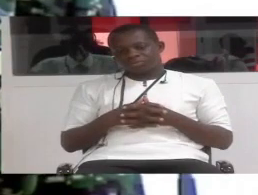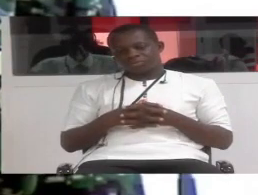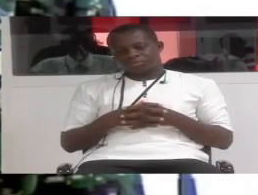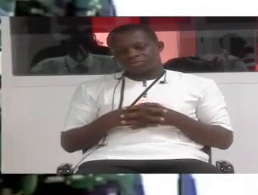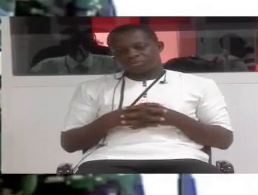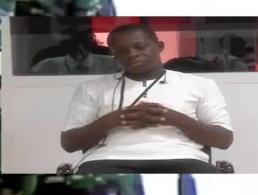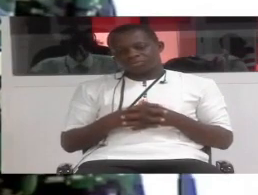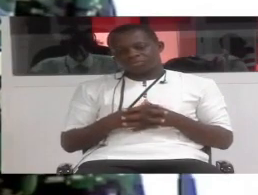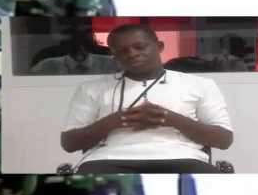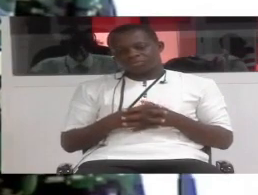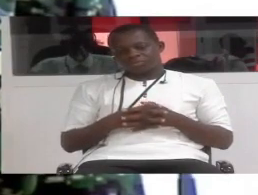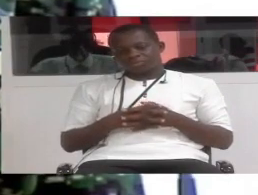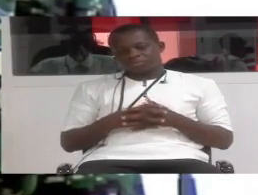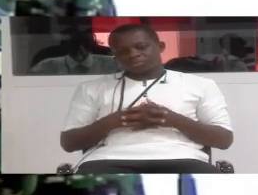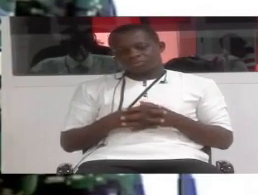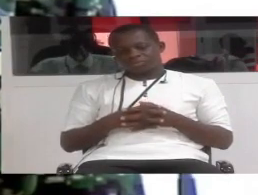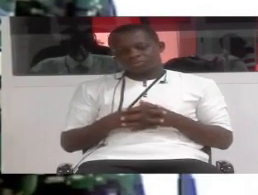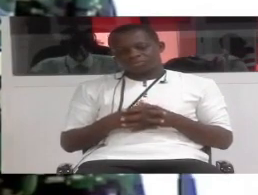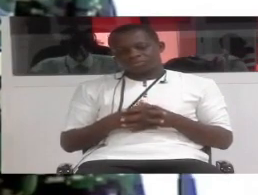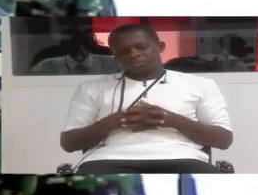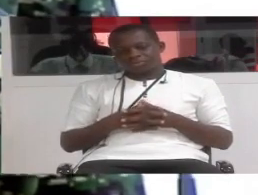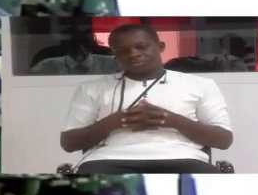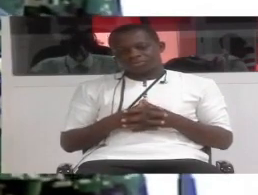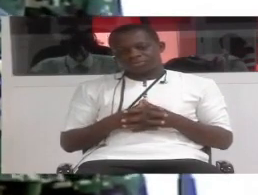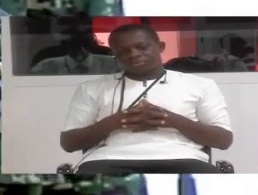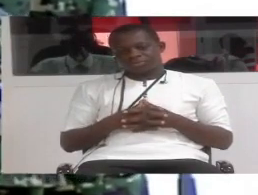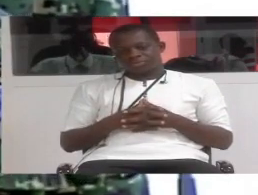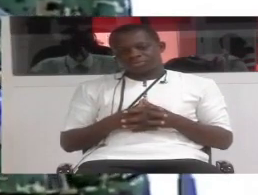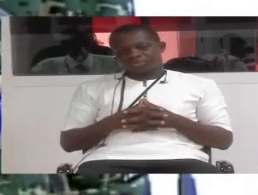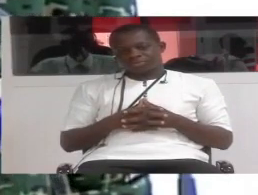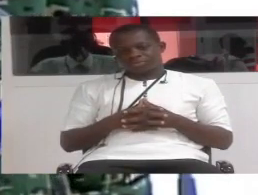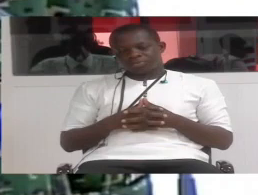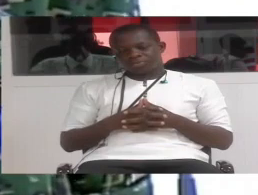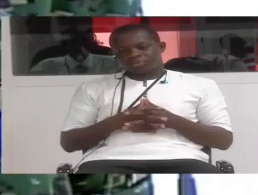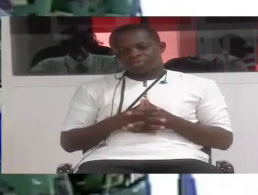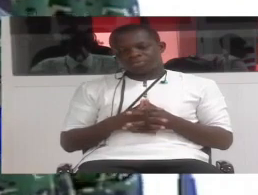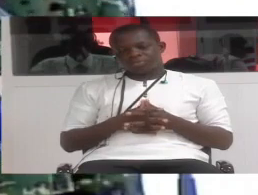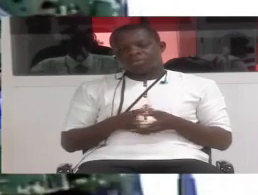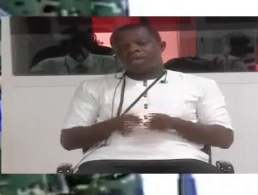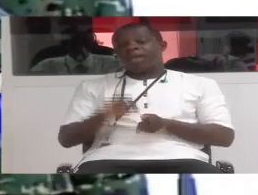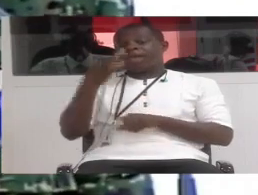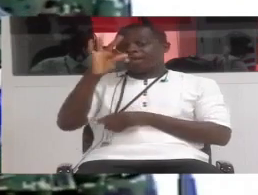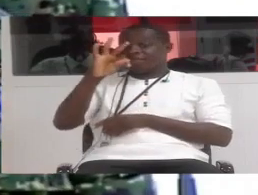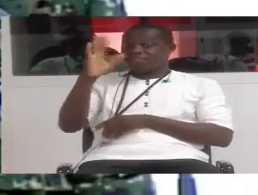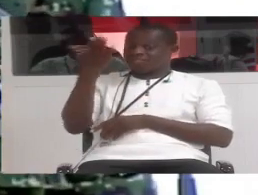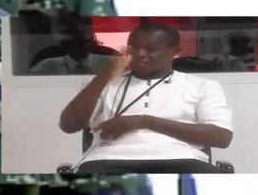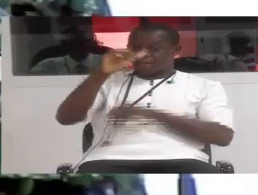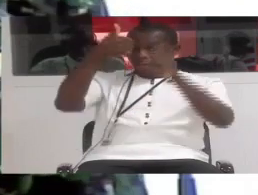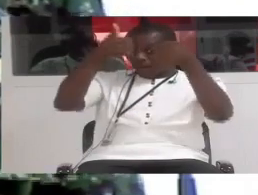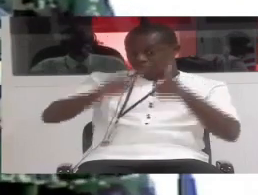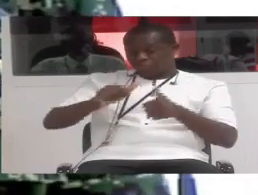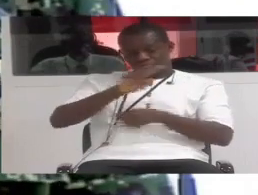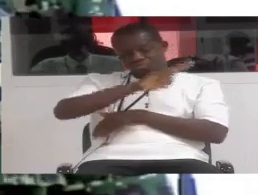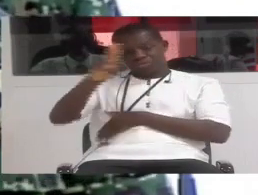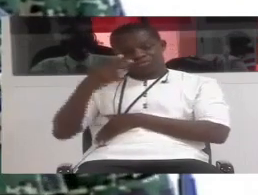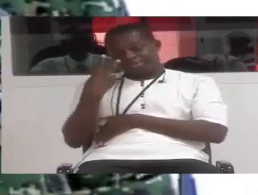jël ay nit dem sani len ci ten bobu ndax lolu moy sen njel ben yon. Su fekke na amon na tamit fekke wumako waye man